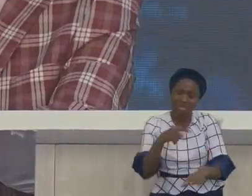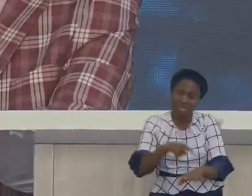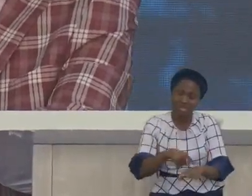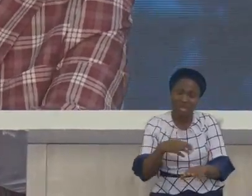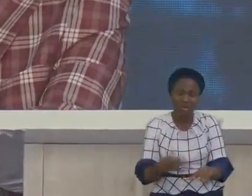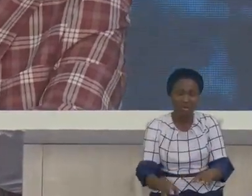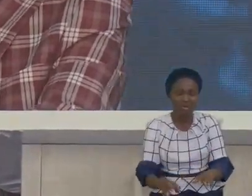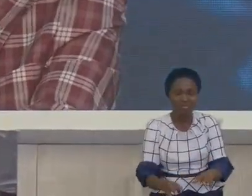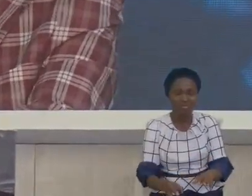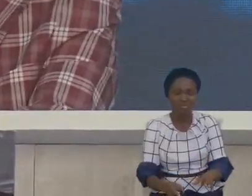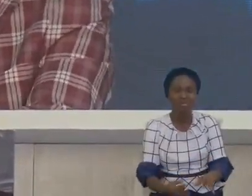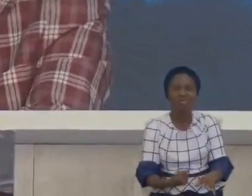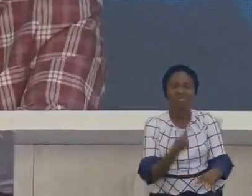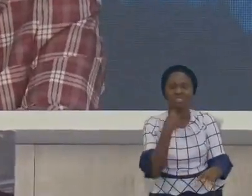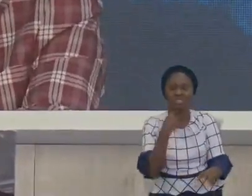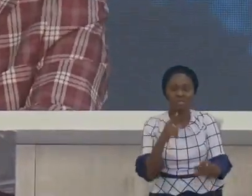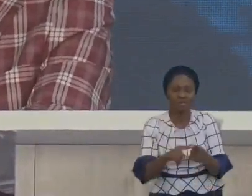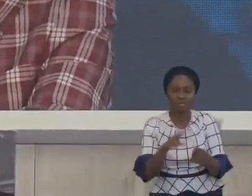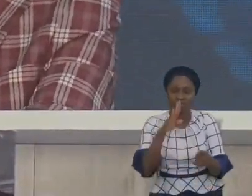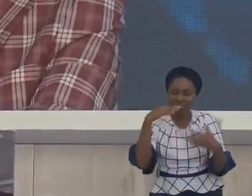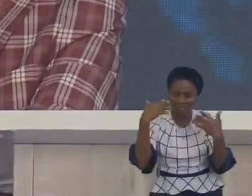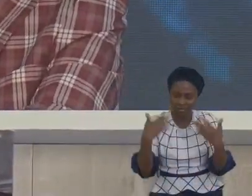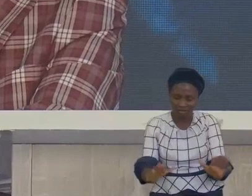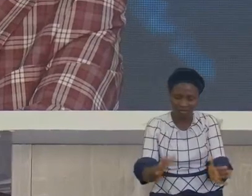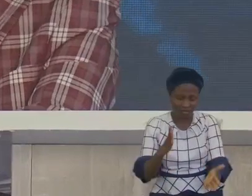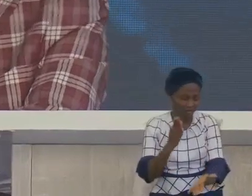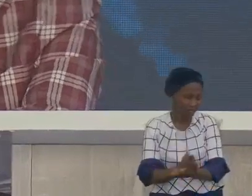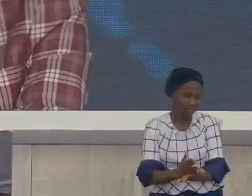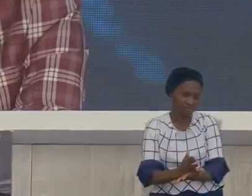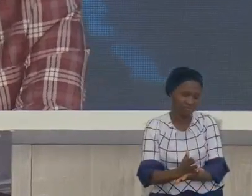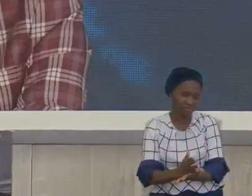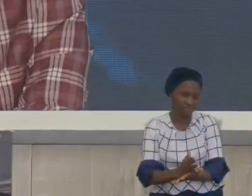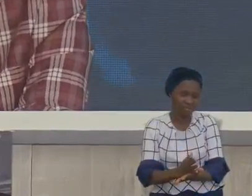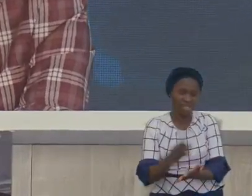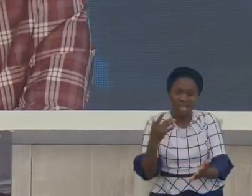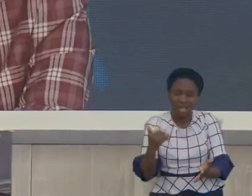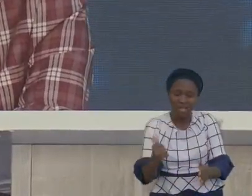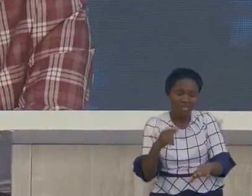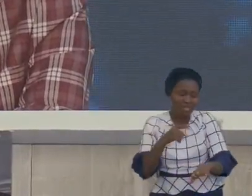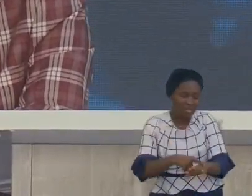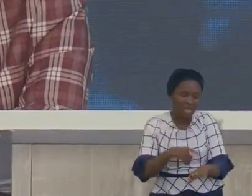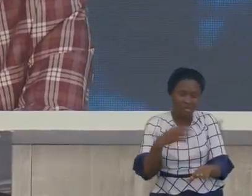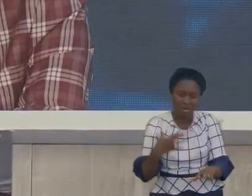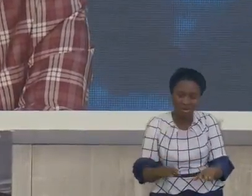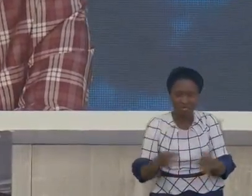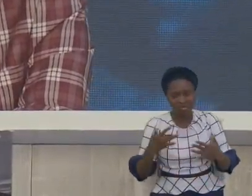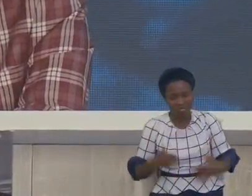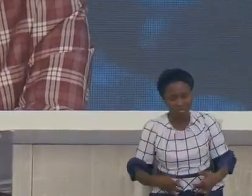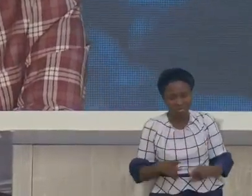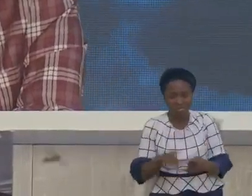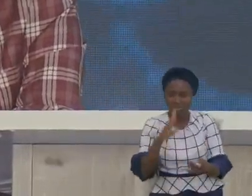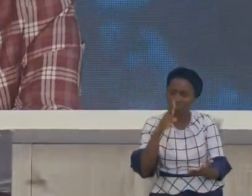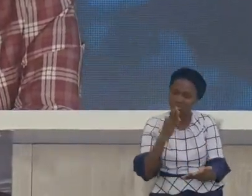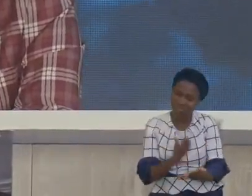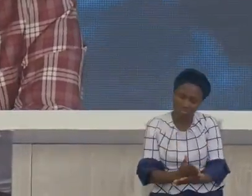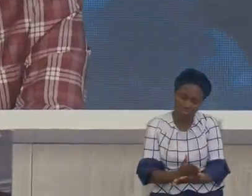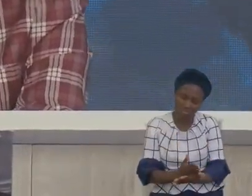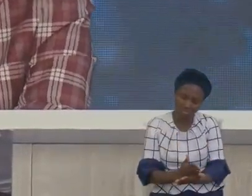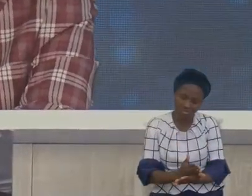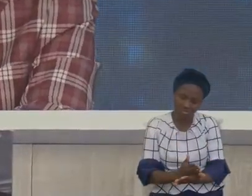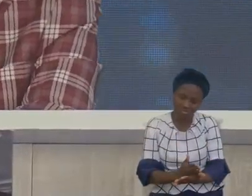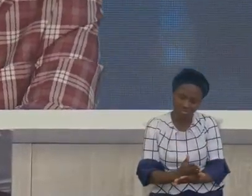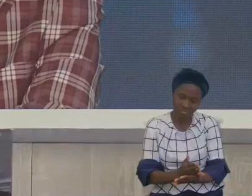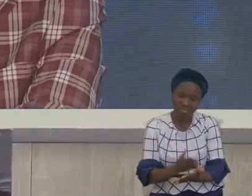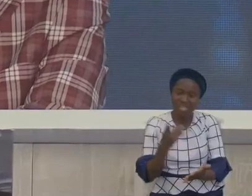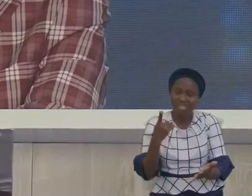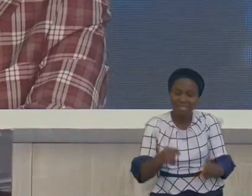The time of despair to be all over. The time of being in the dungeon to be